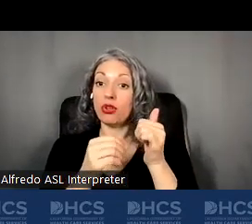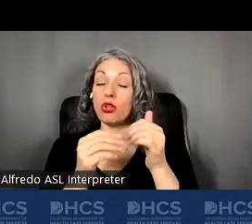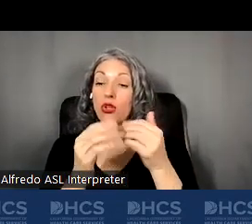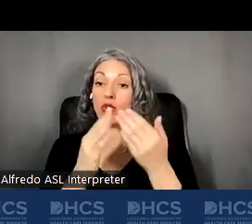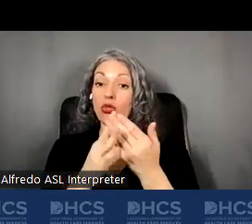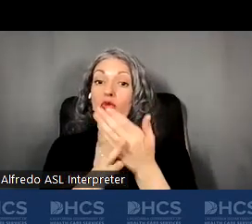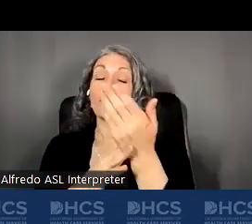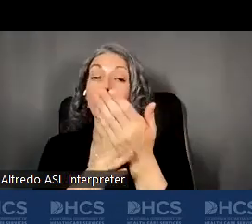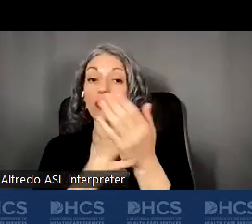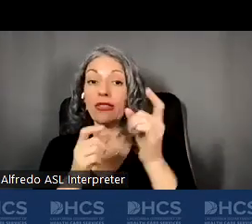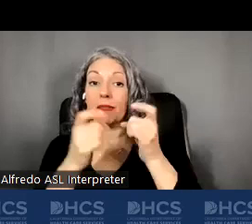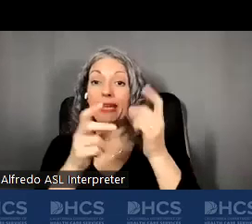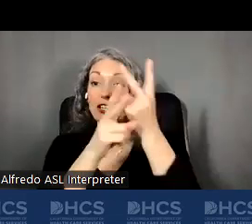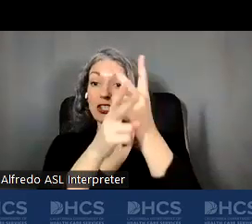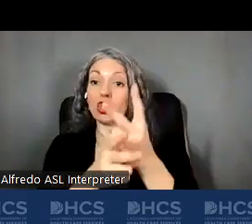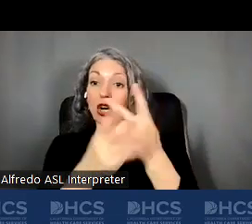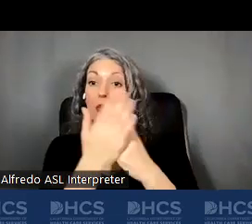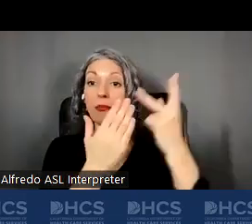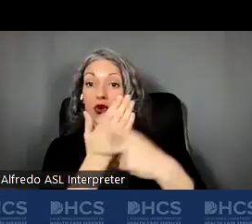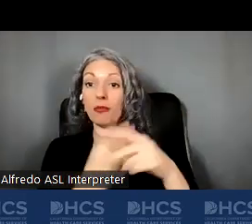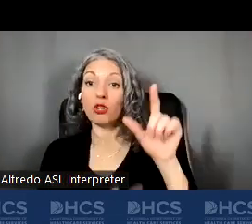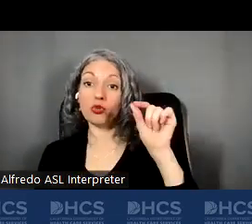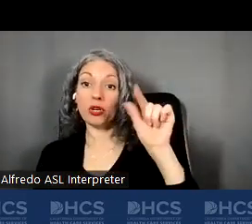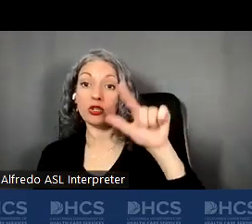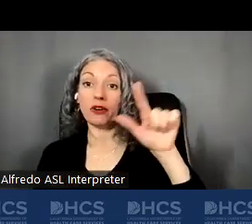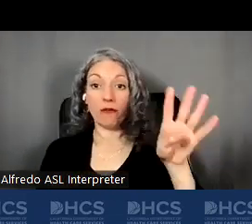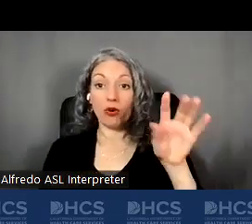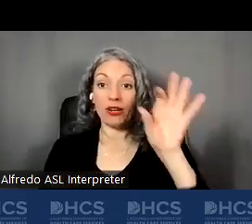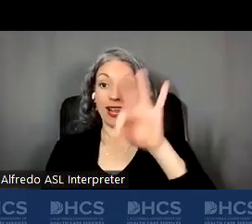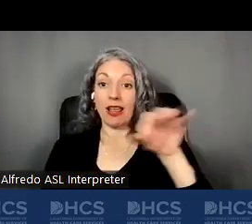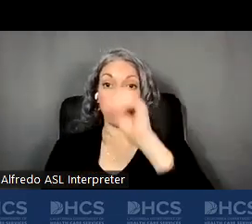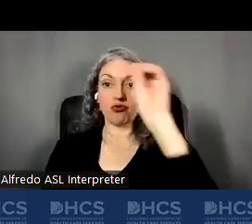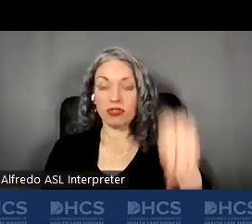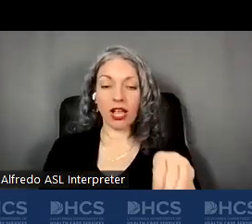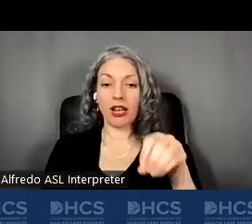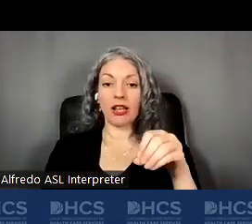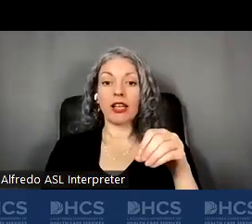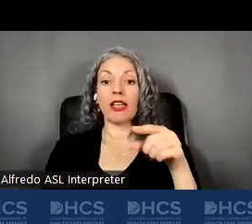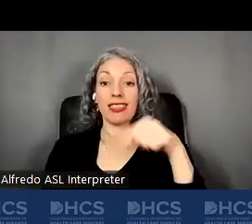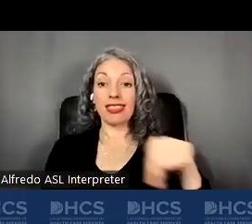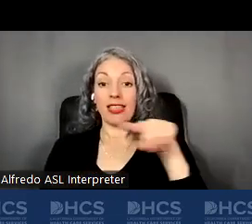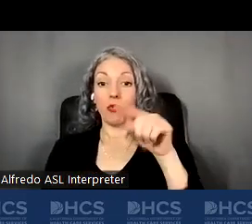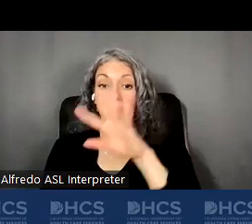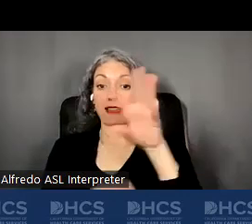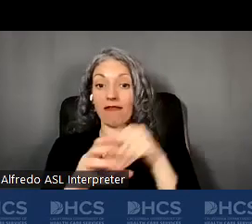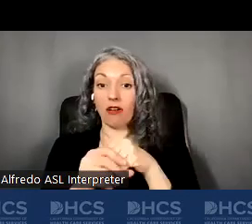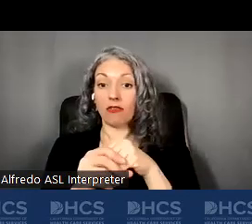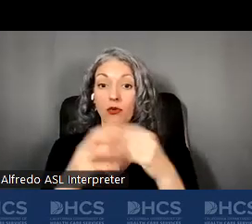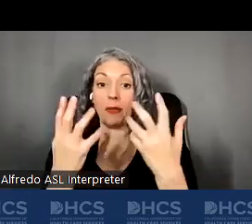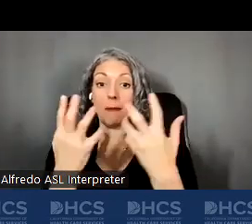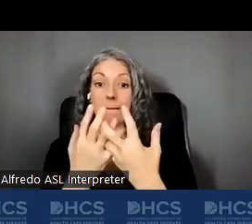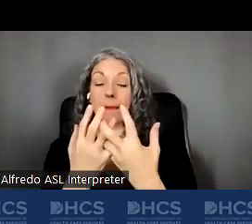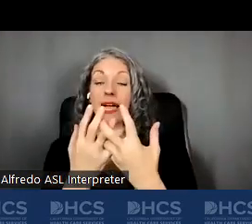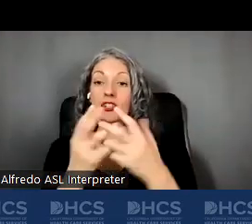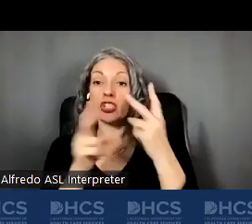program. Come 2024, 99% of our Medi-Cal beneficiaries will be enrolled in a managed care plan. So